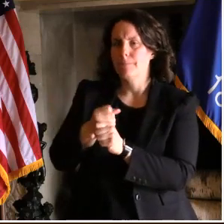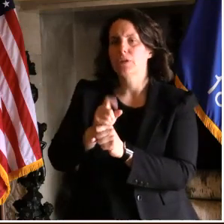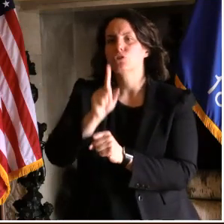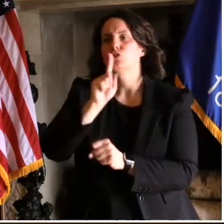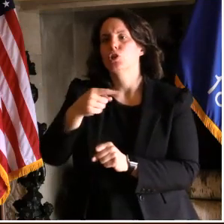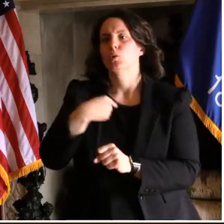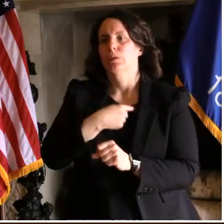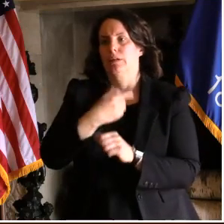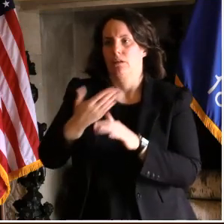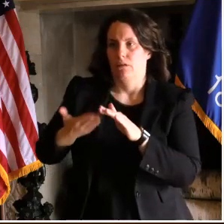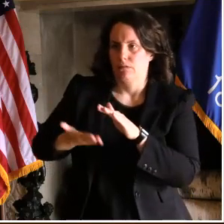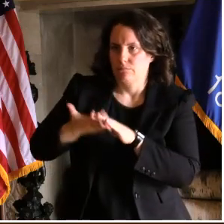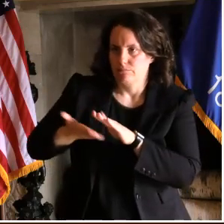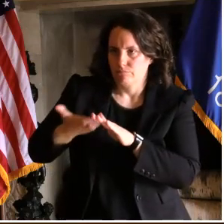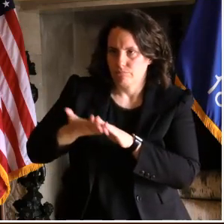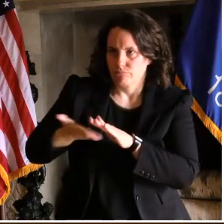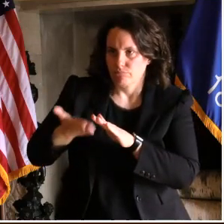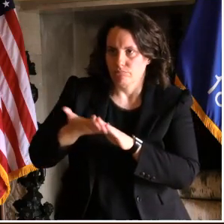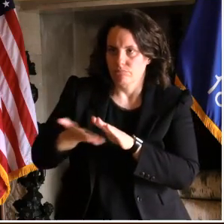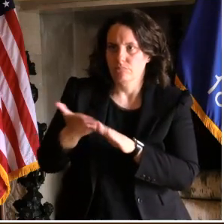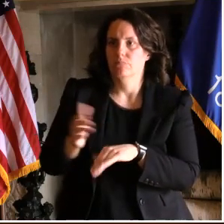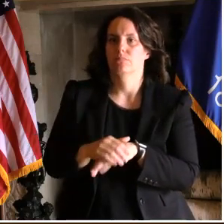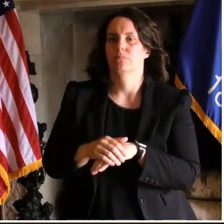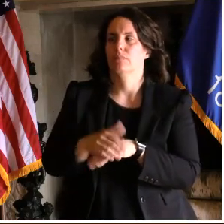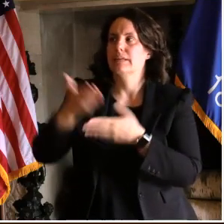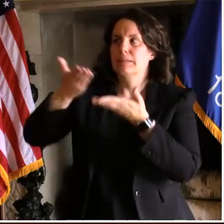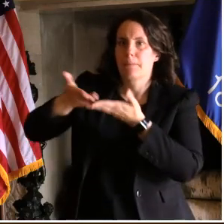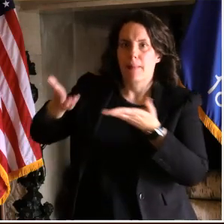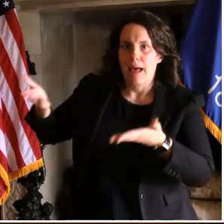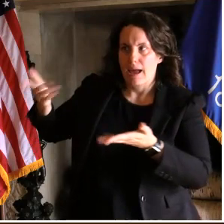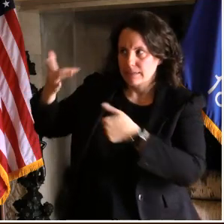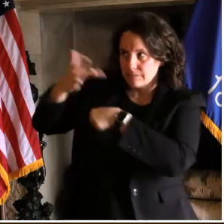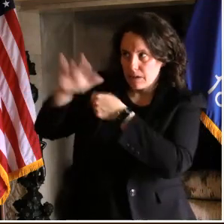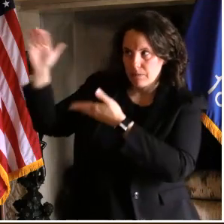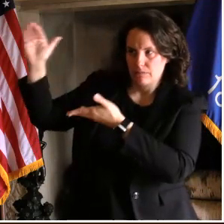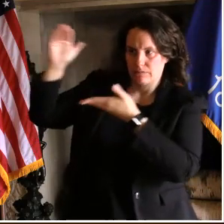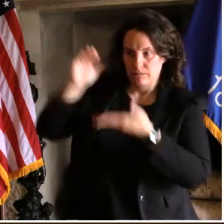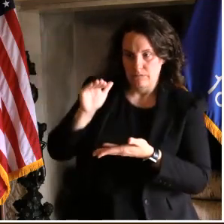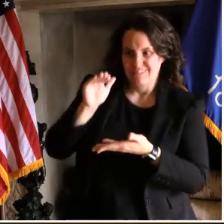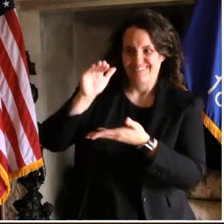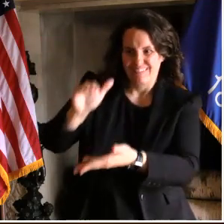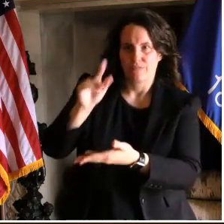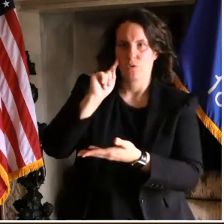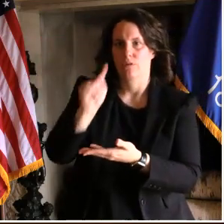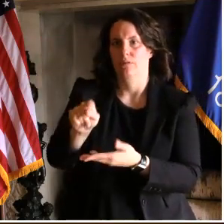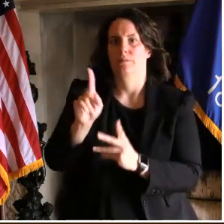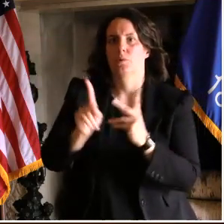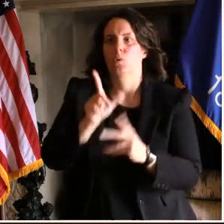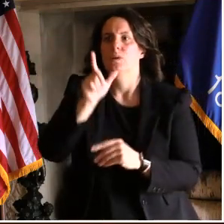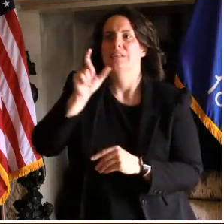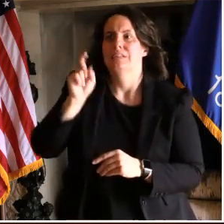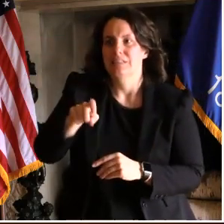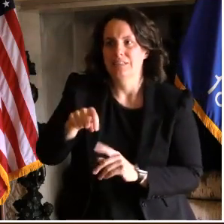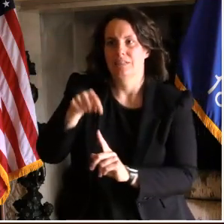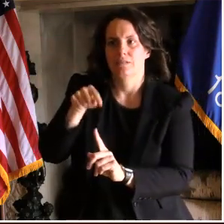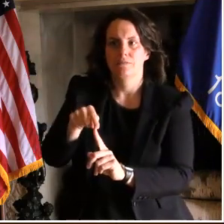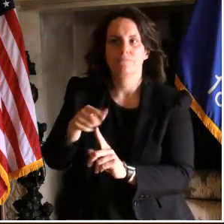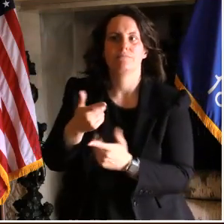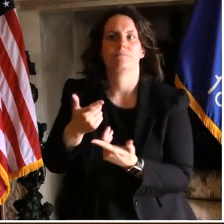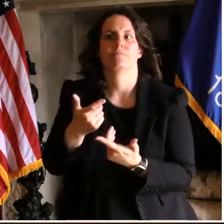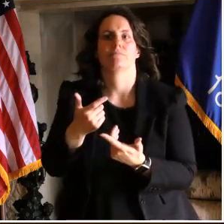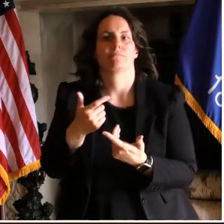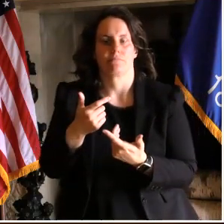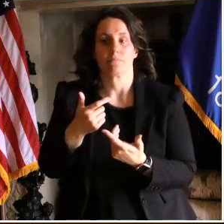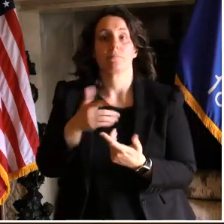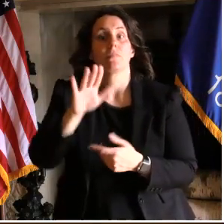that we're maintaining food and for other items on the grocery store shelves. So all of that will